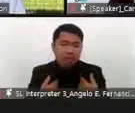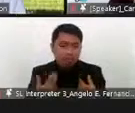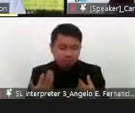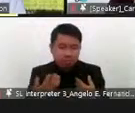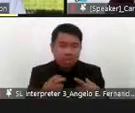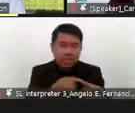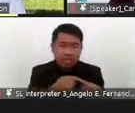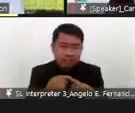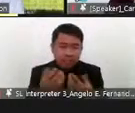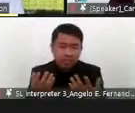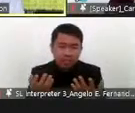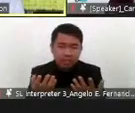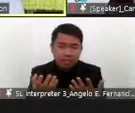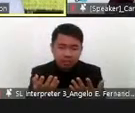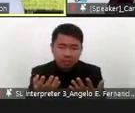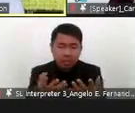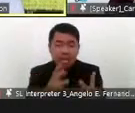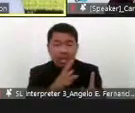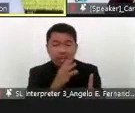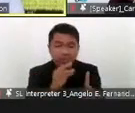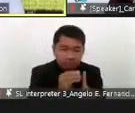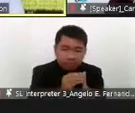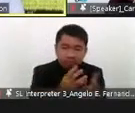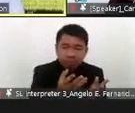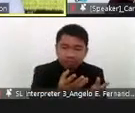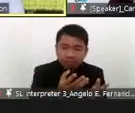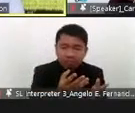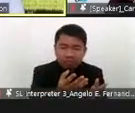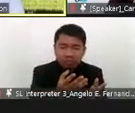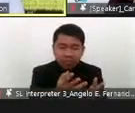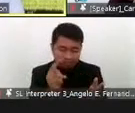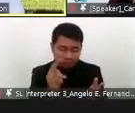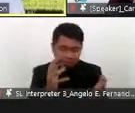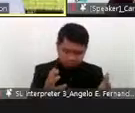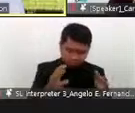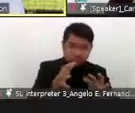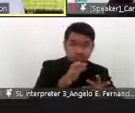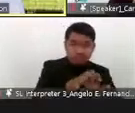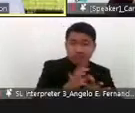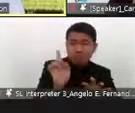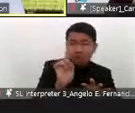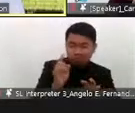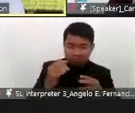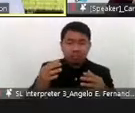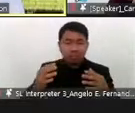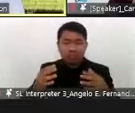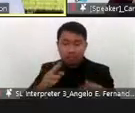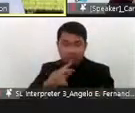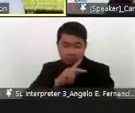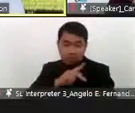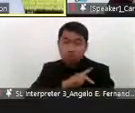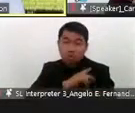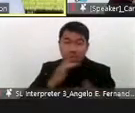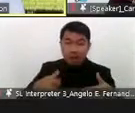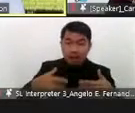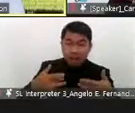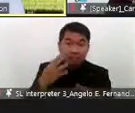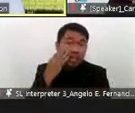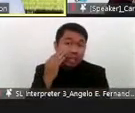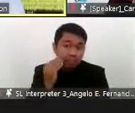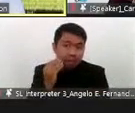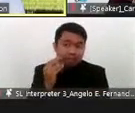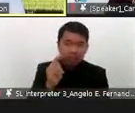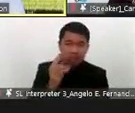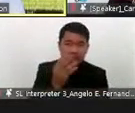especially with traditional ecological knowledge, incorporate into their tribal and personal life experiences. So one must be